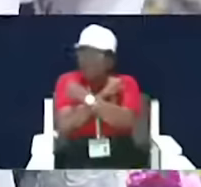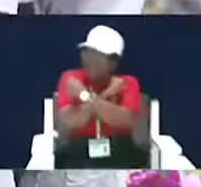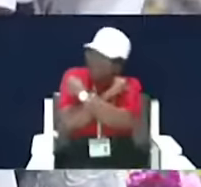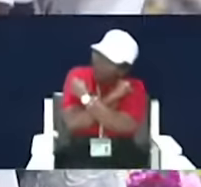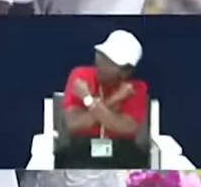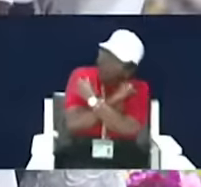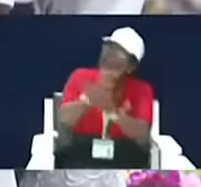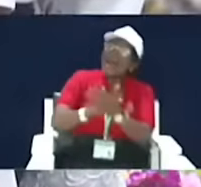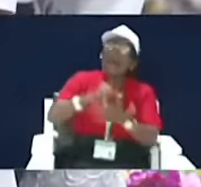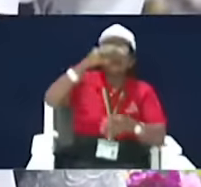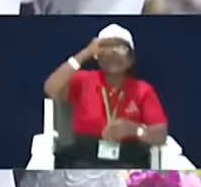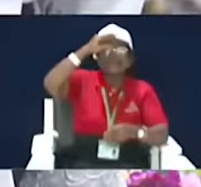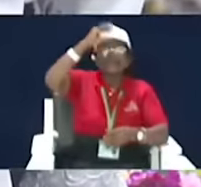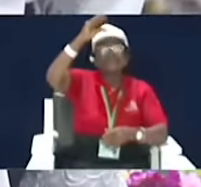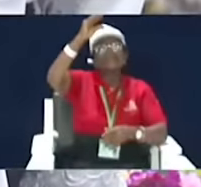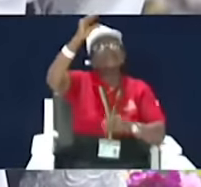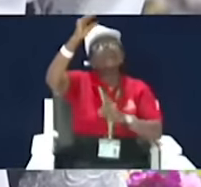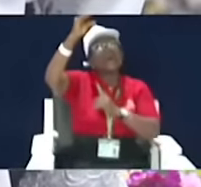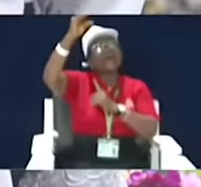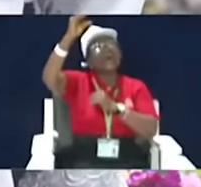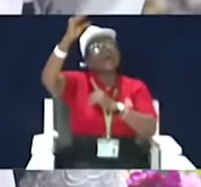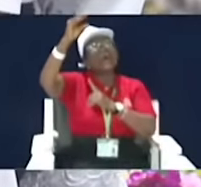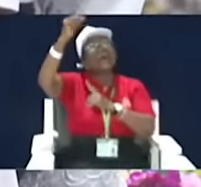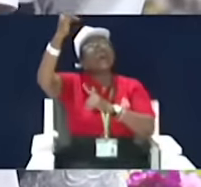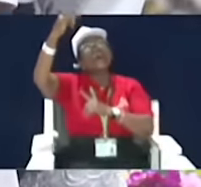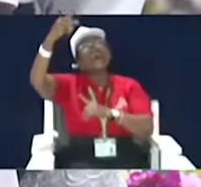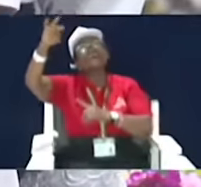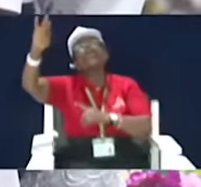sins. I love the